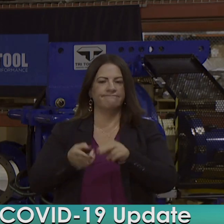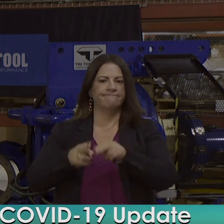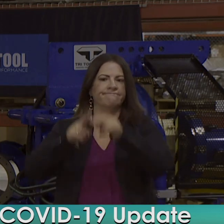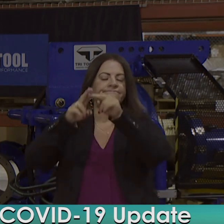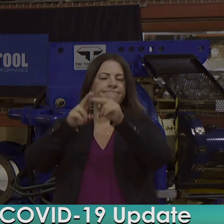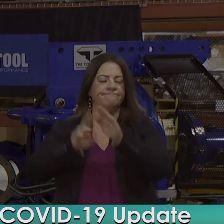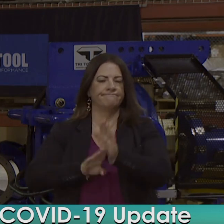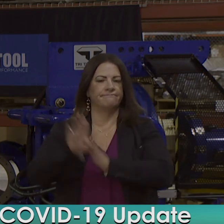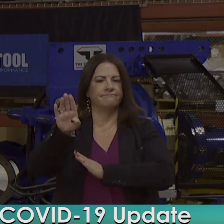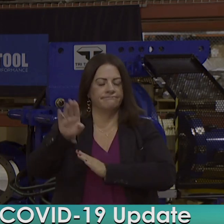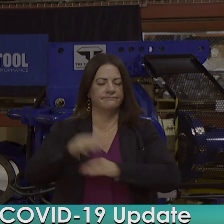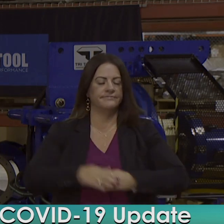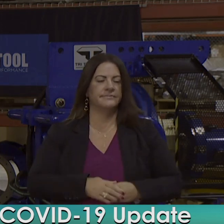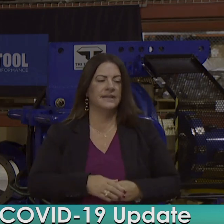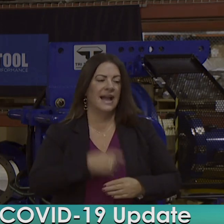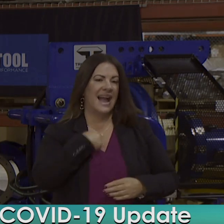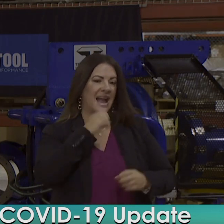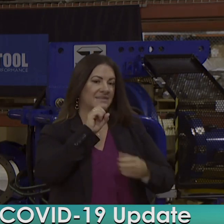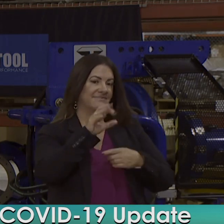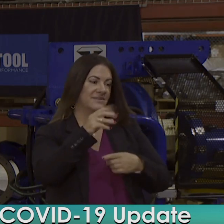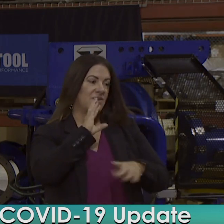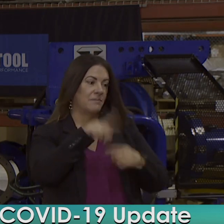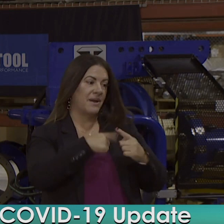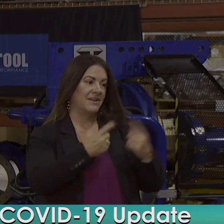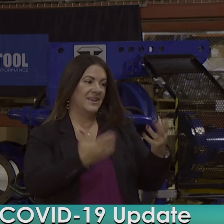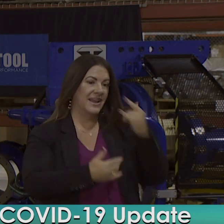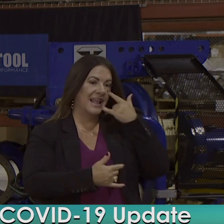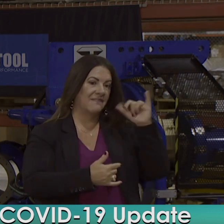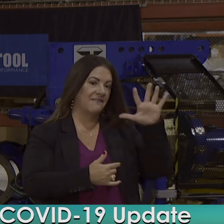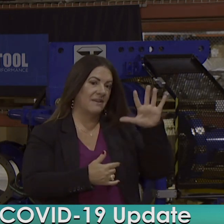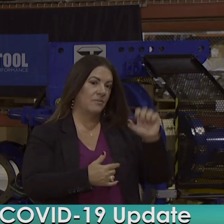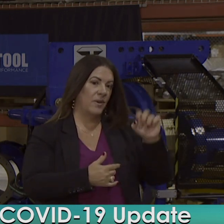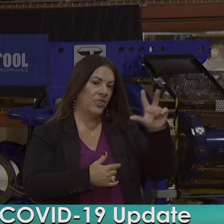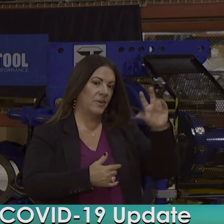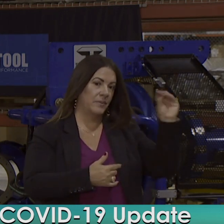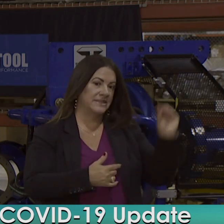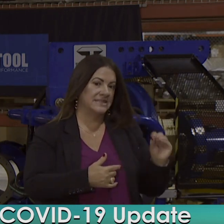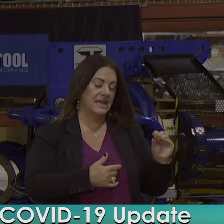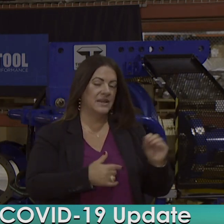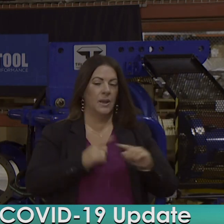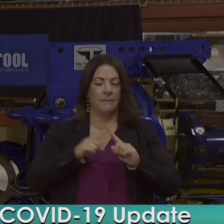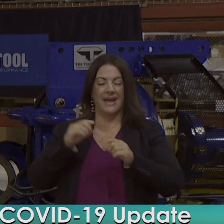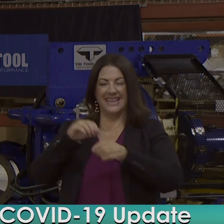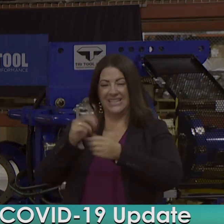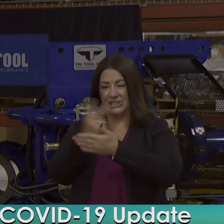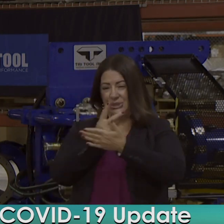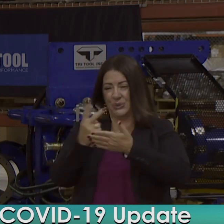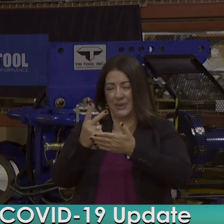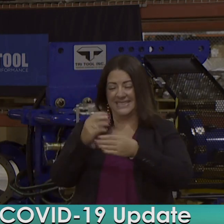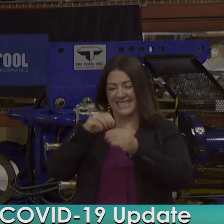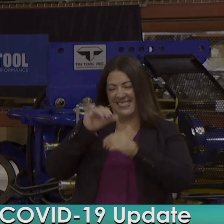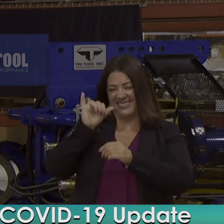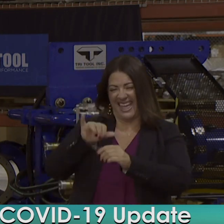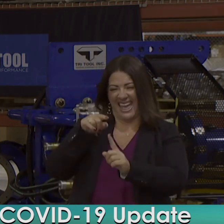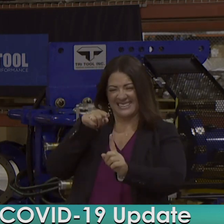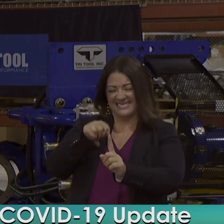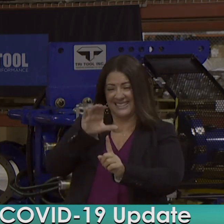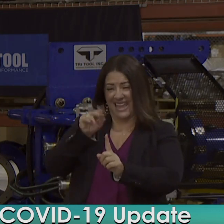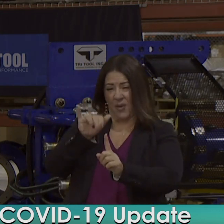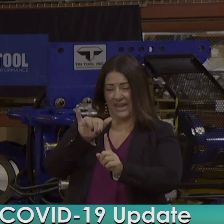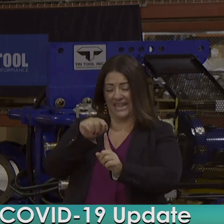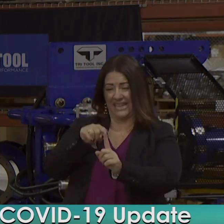state of California at 5.3%. The positivity rate over a 14-day period in Imperial County